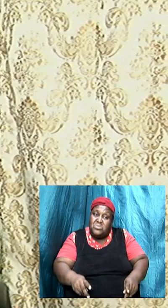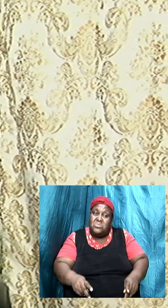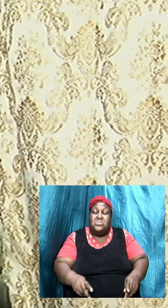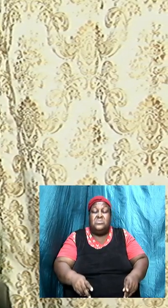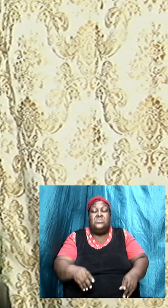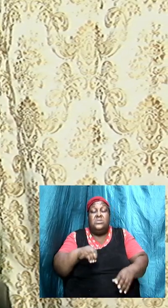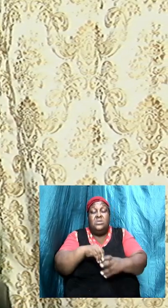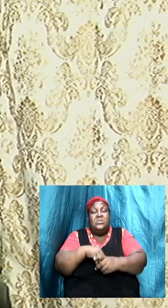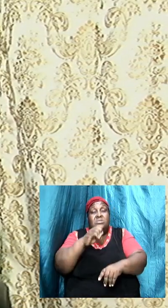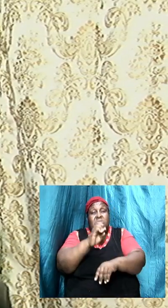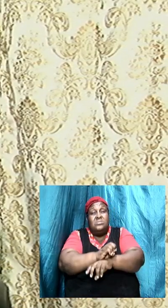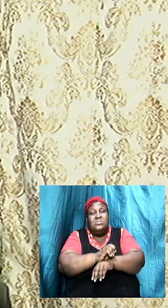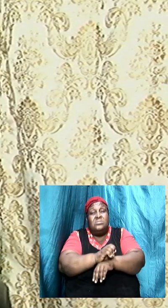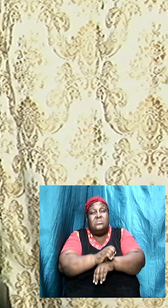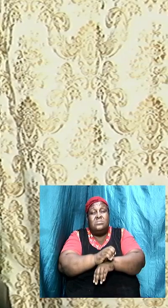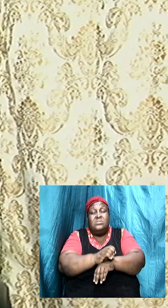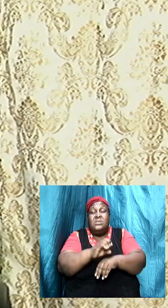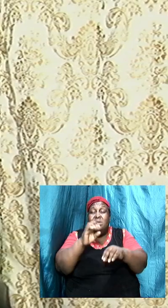seasoned.